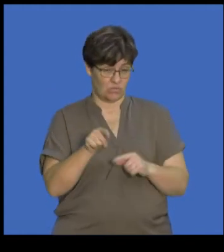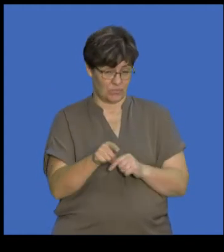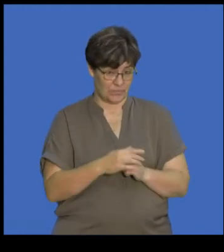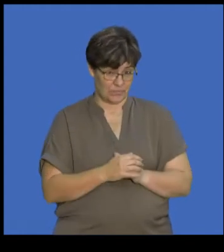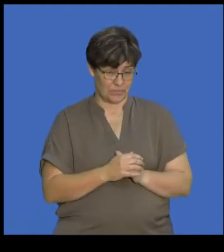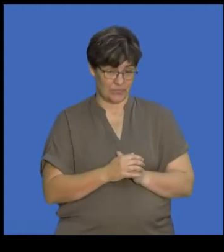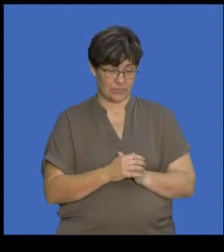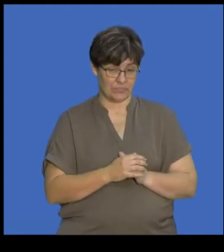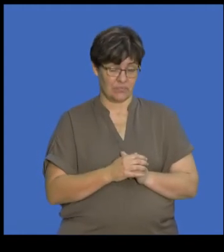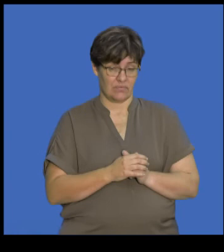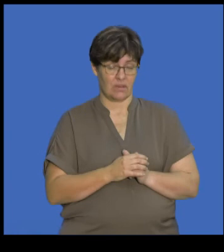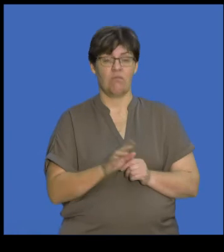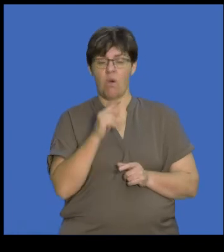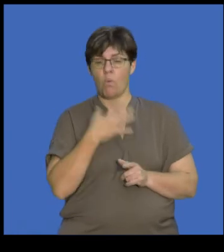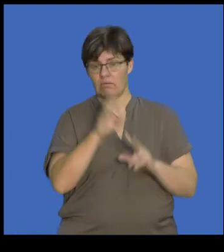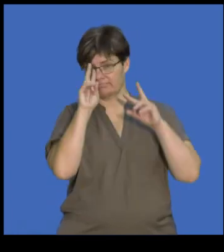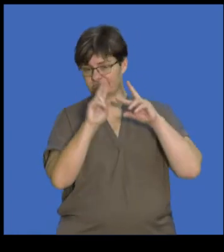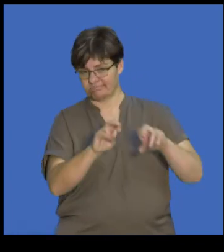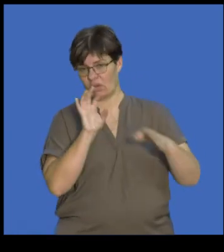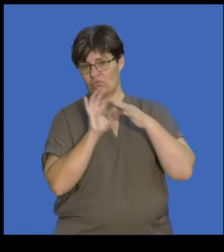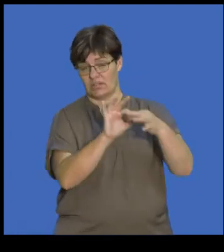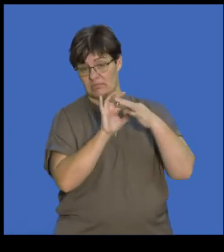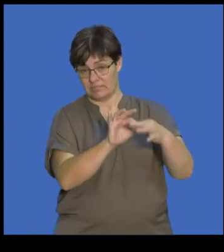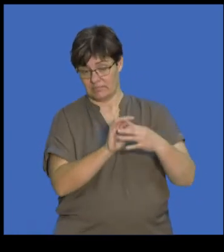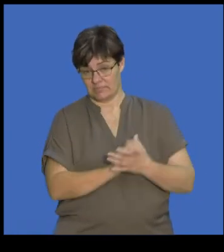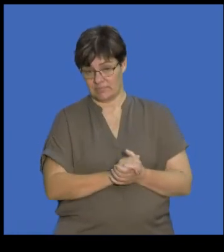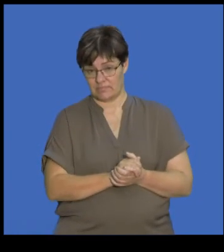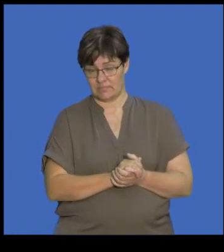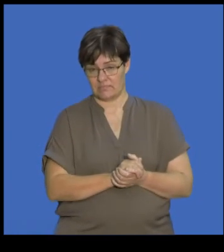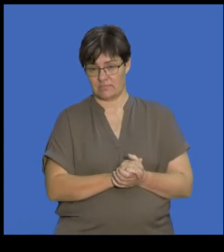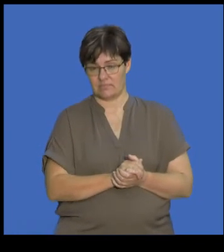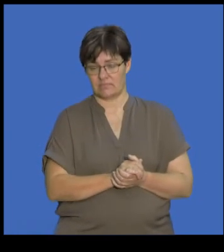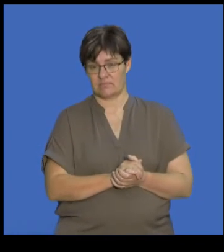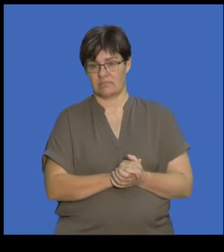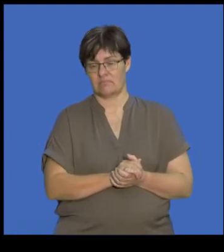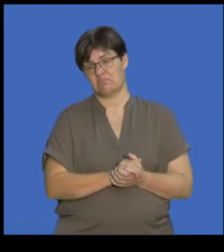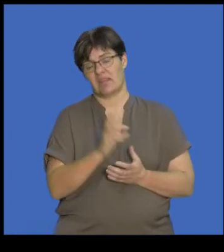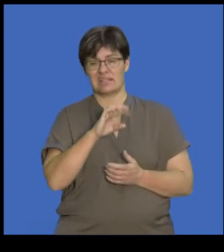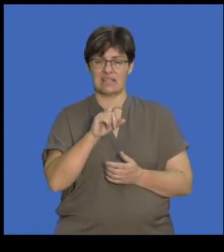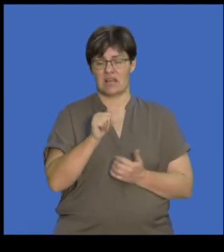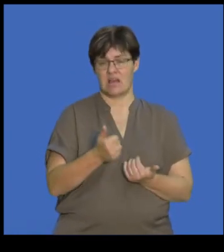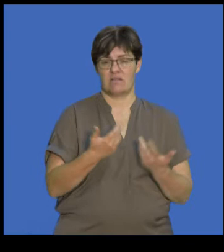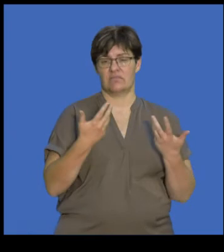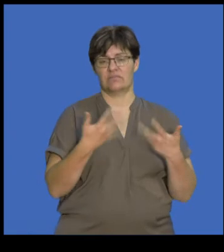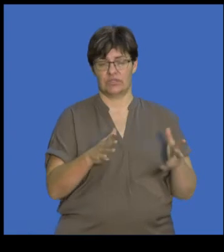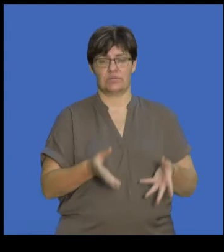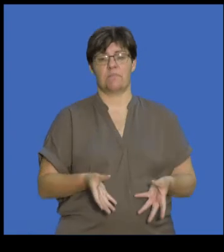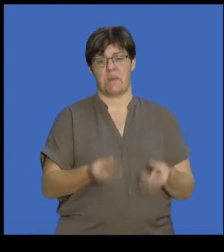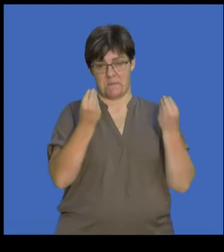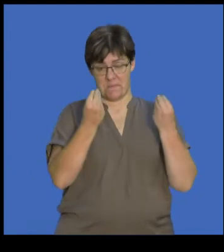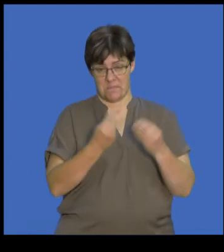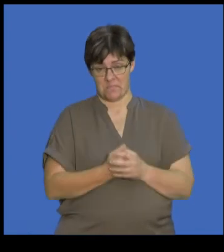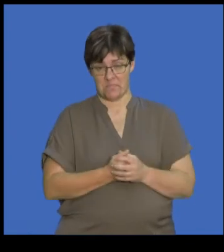because we want to explore that relationship, okay, let's say the data had already been obtained for us,